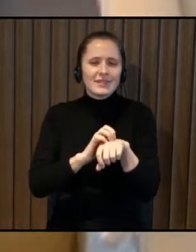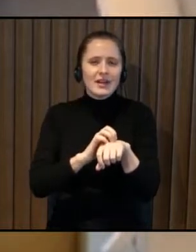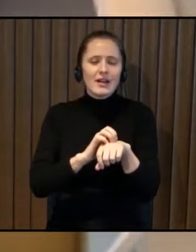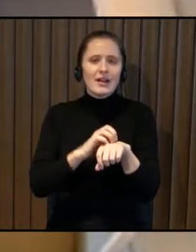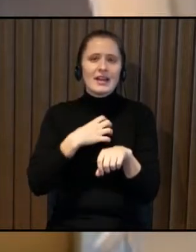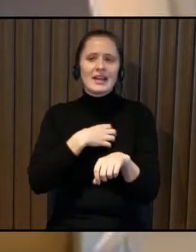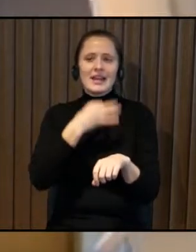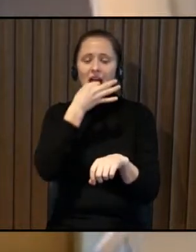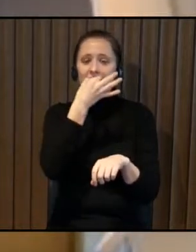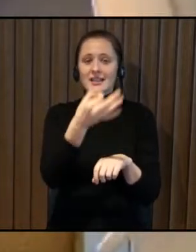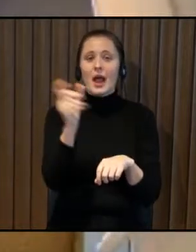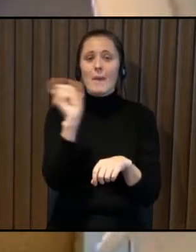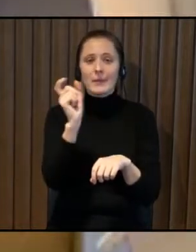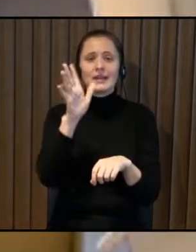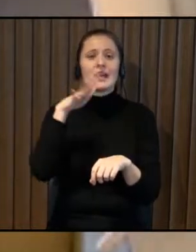on.